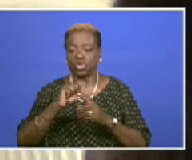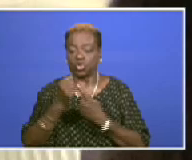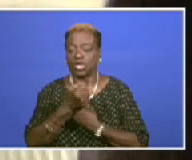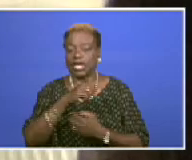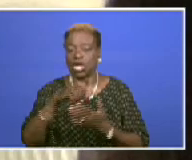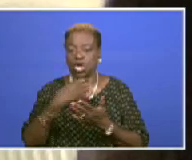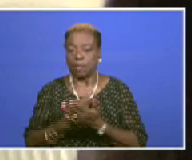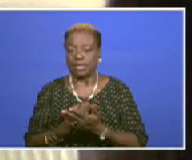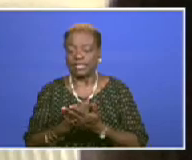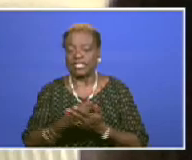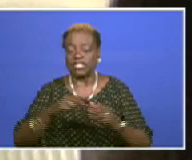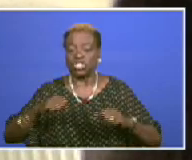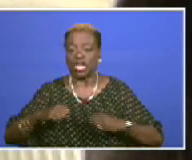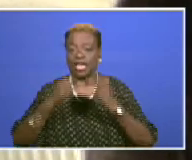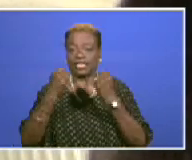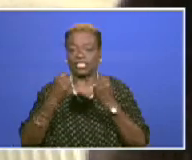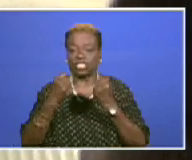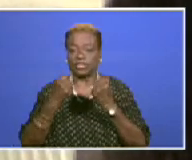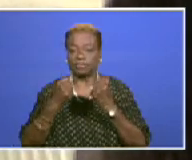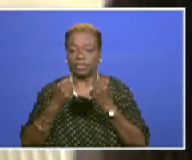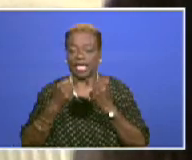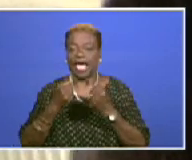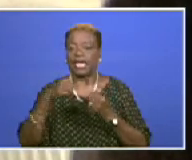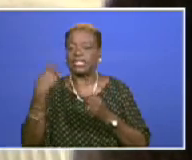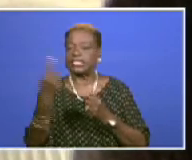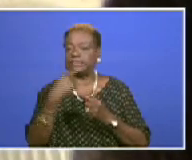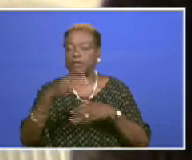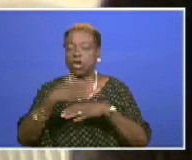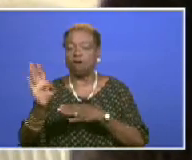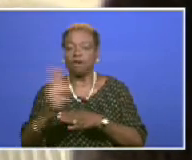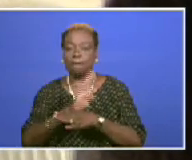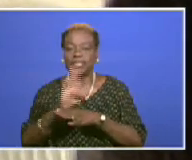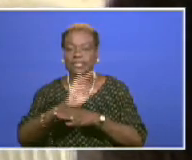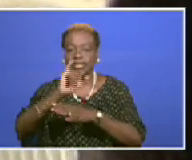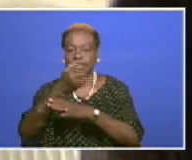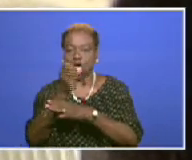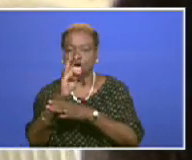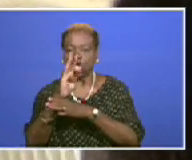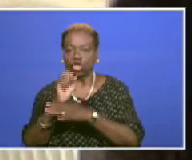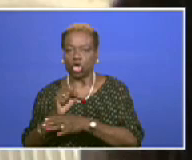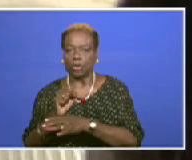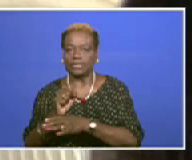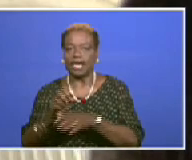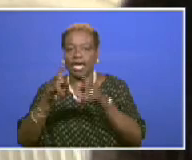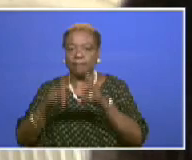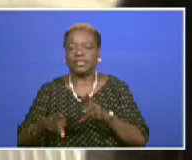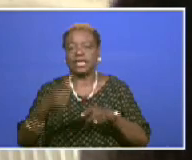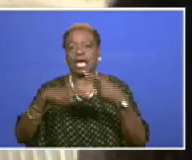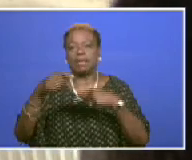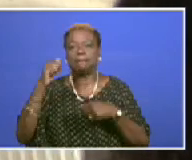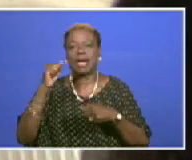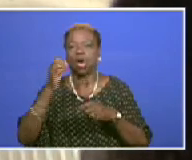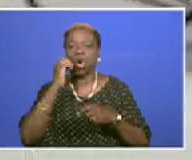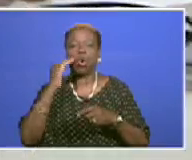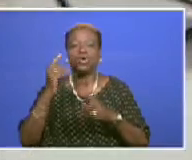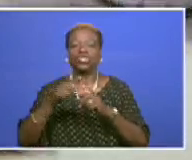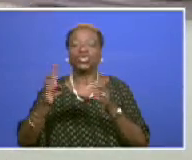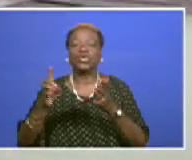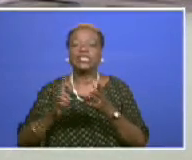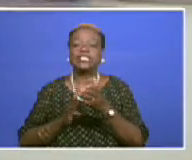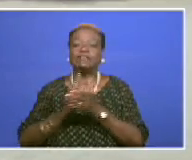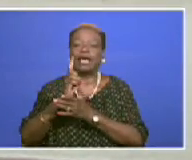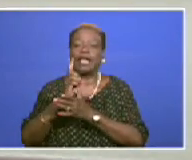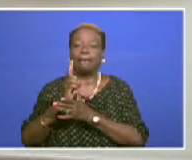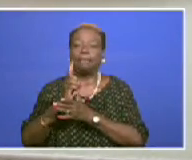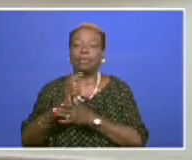and will result in a lot of spin-off businesses, spin-off jobs, and persons coming back home to develop Long Island.